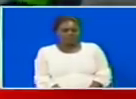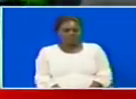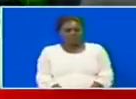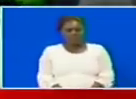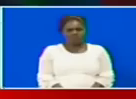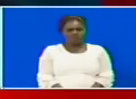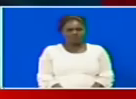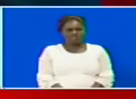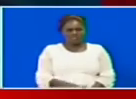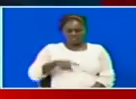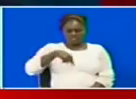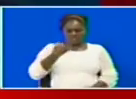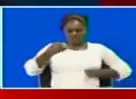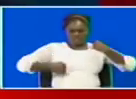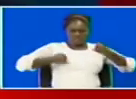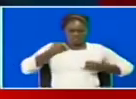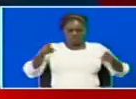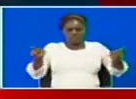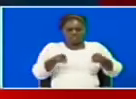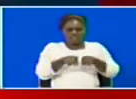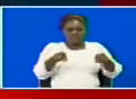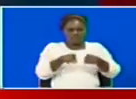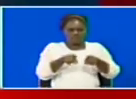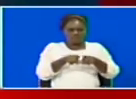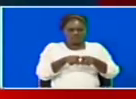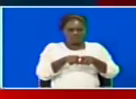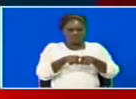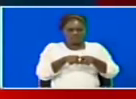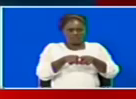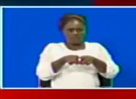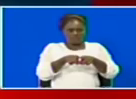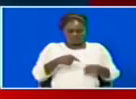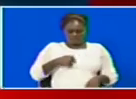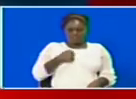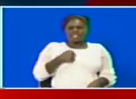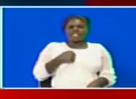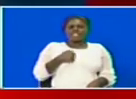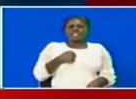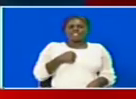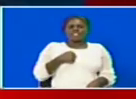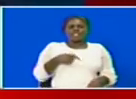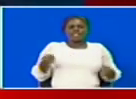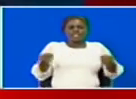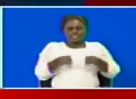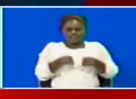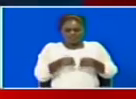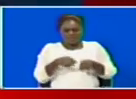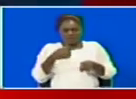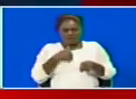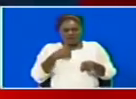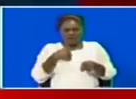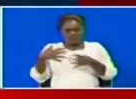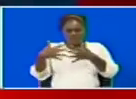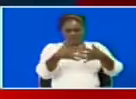patriots we all enjoy the same glorious freedoms and we all salute the same Great